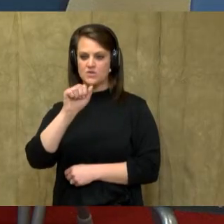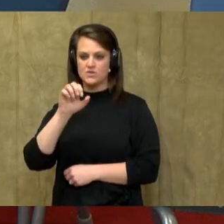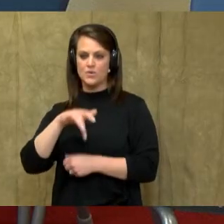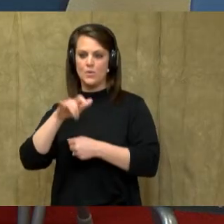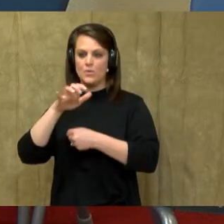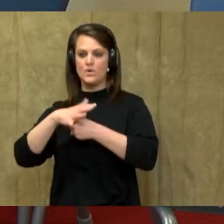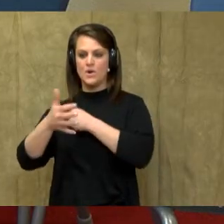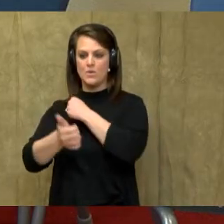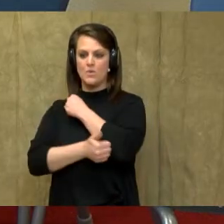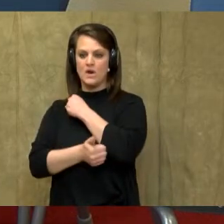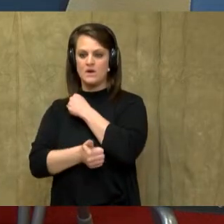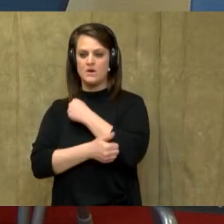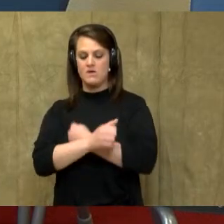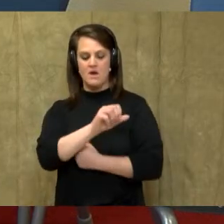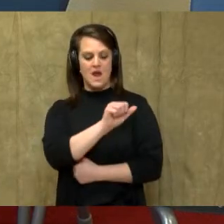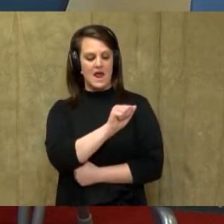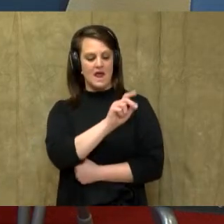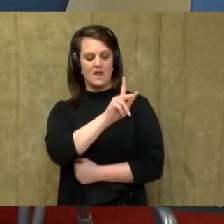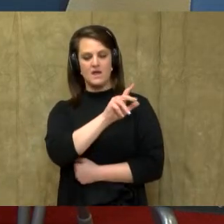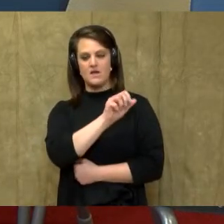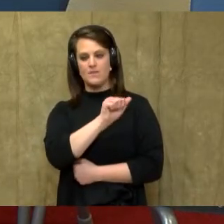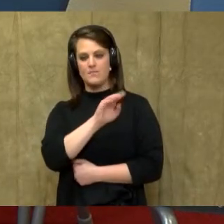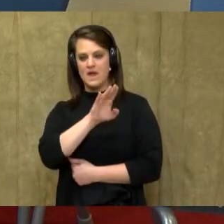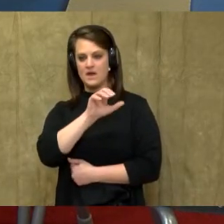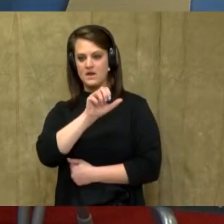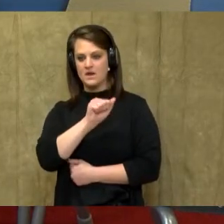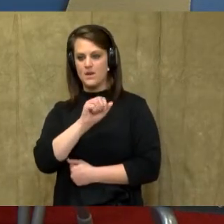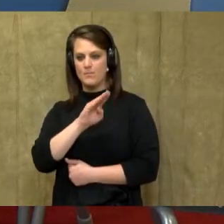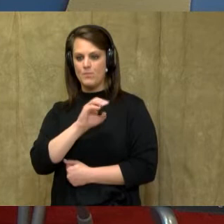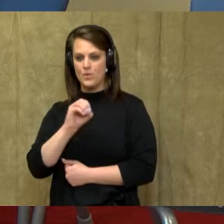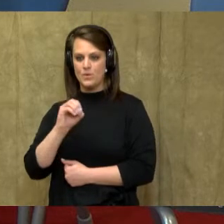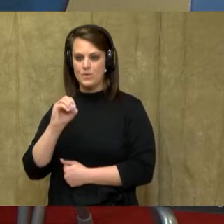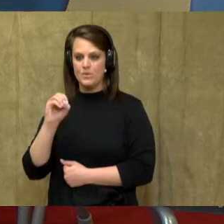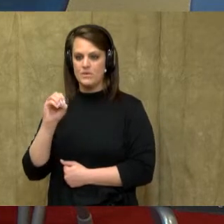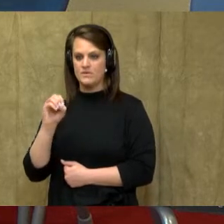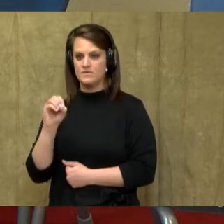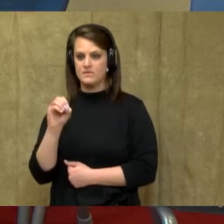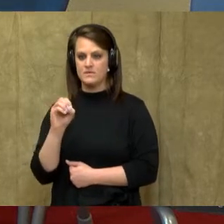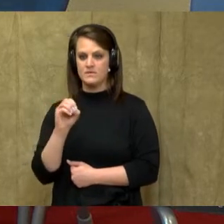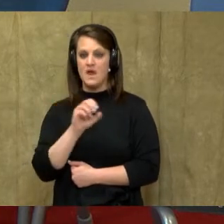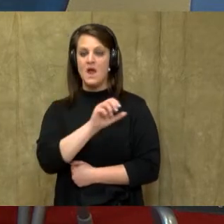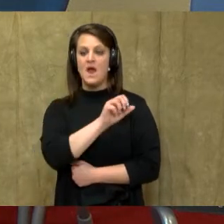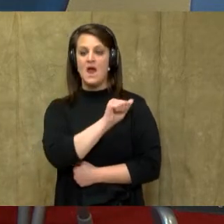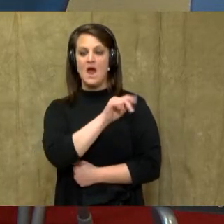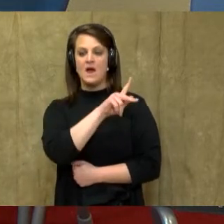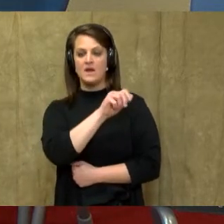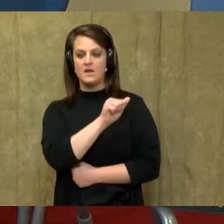Acca-bacca, soda cracker, acca-bacca, boo.